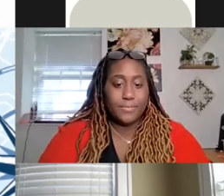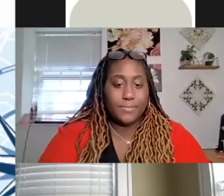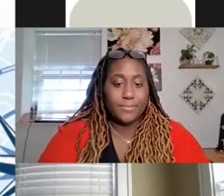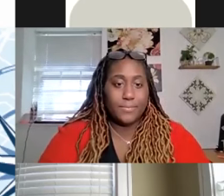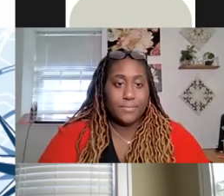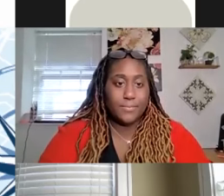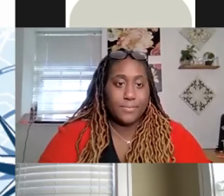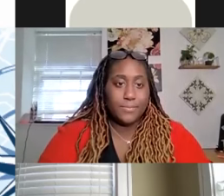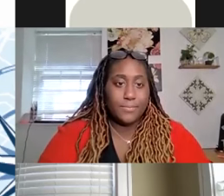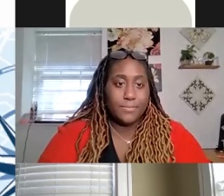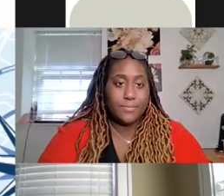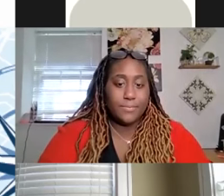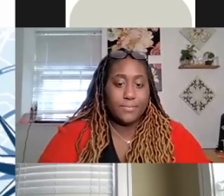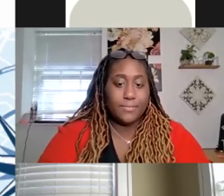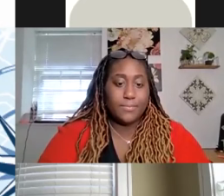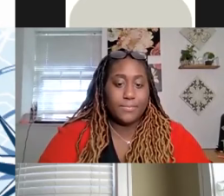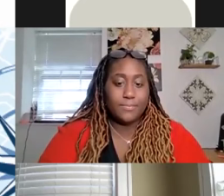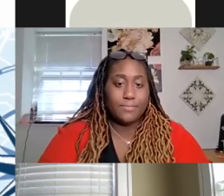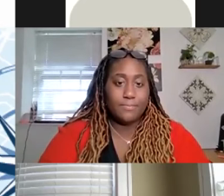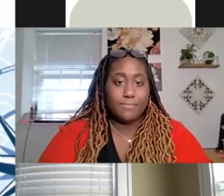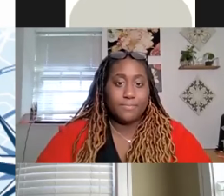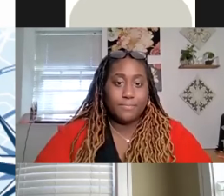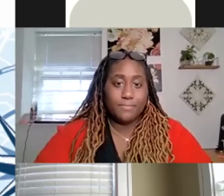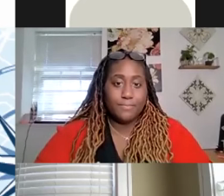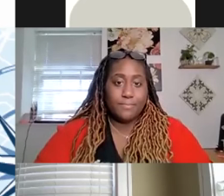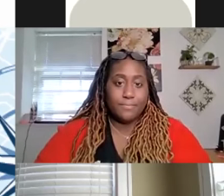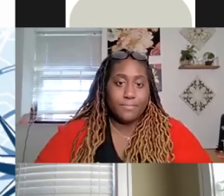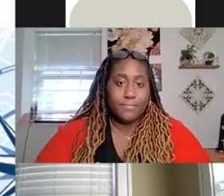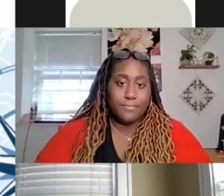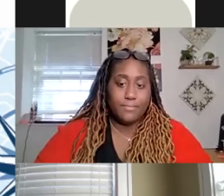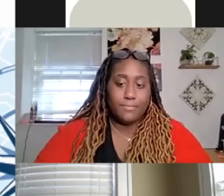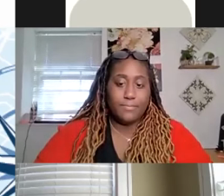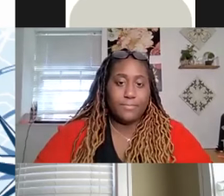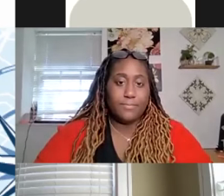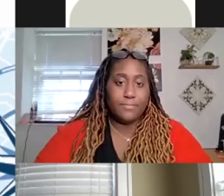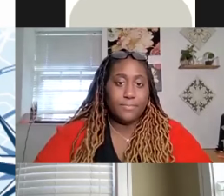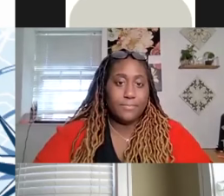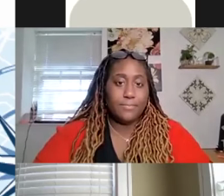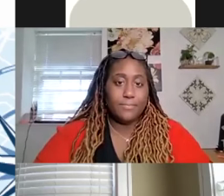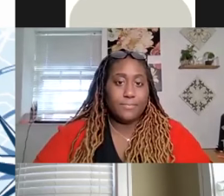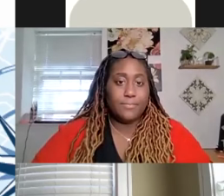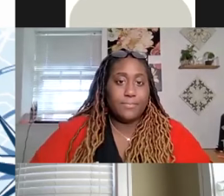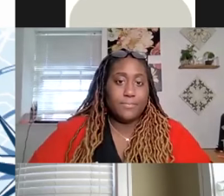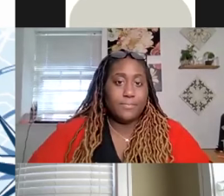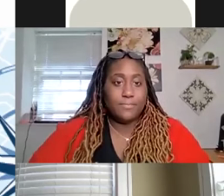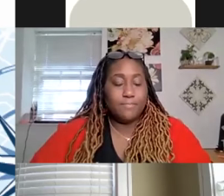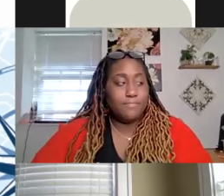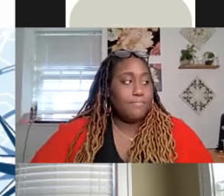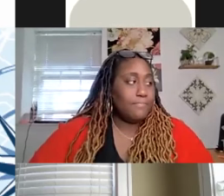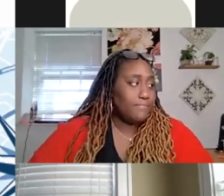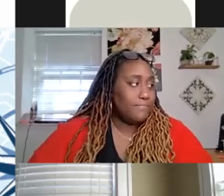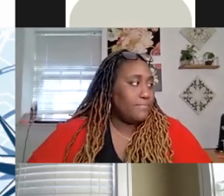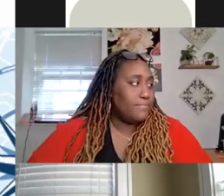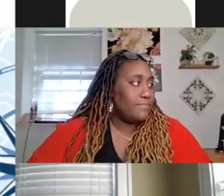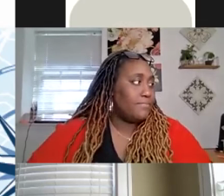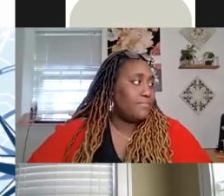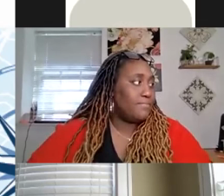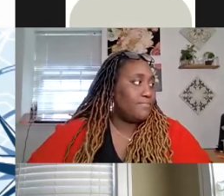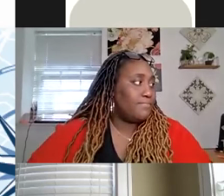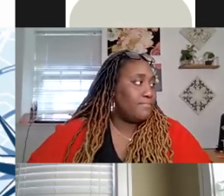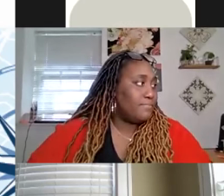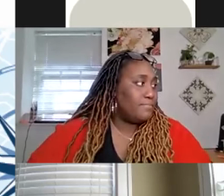anything any of us have ever had to go through. But I think that the positive piece